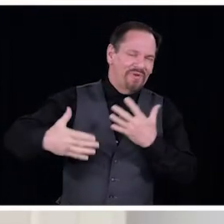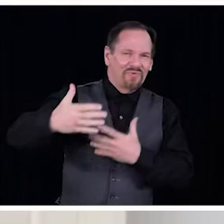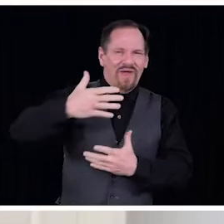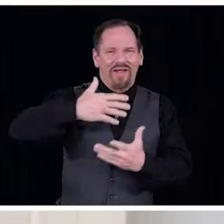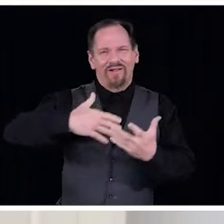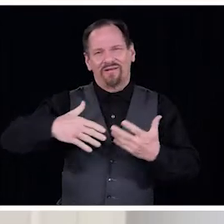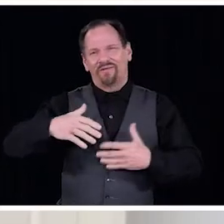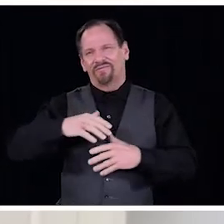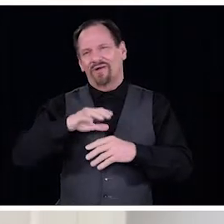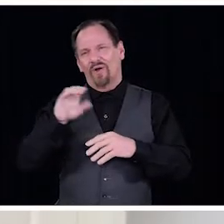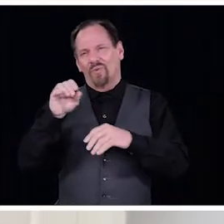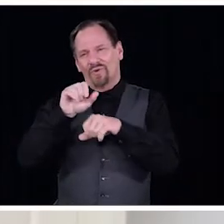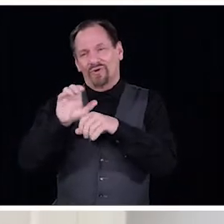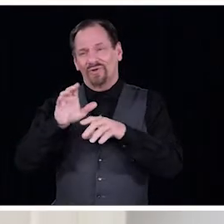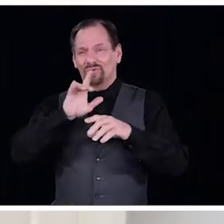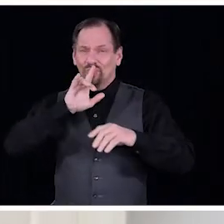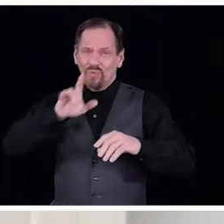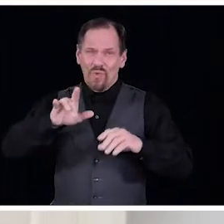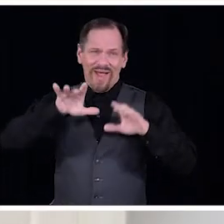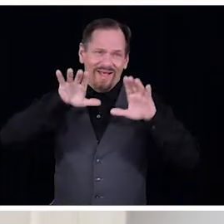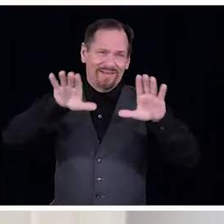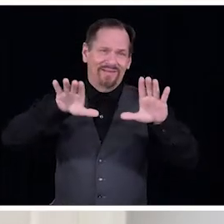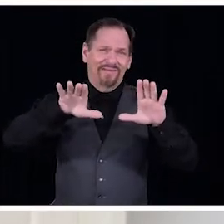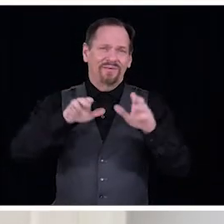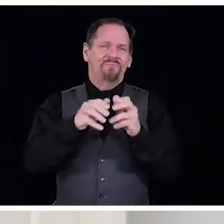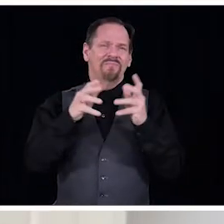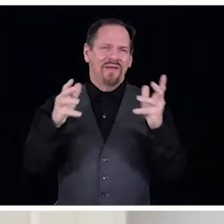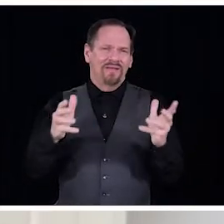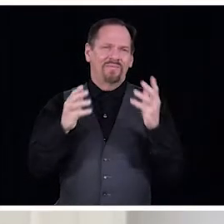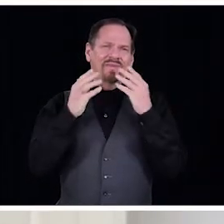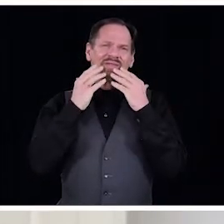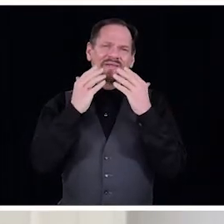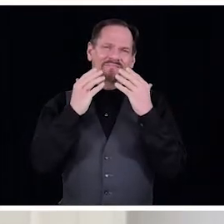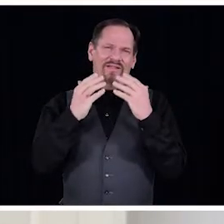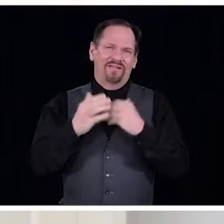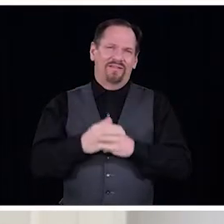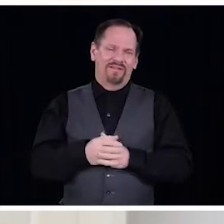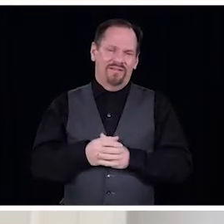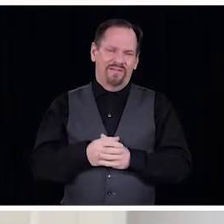true excellence, so there is much to be grateful for, end quote.